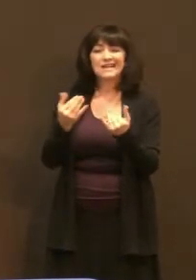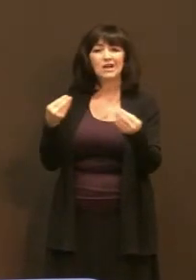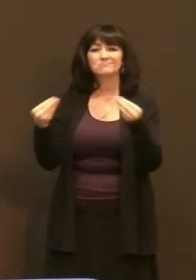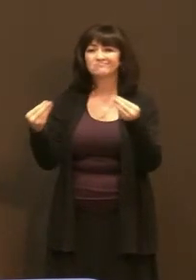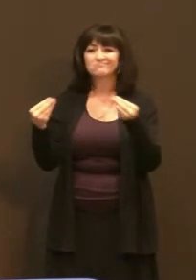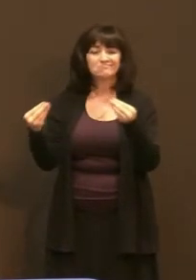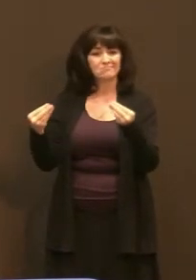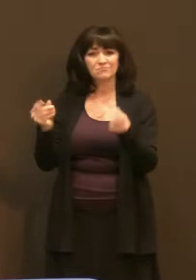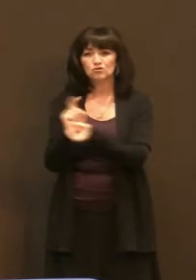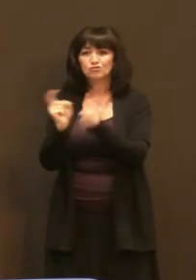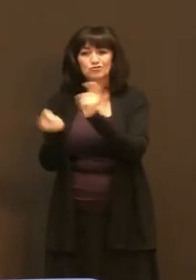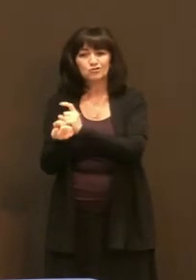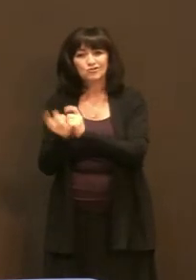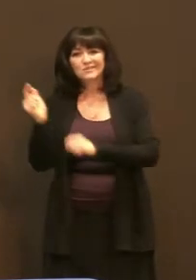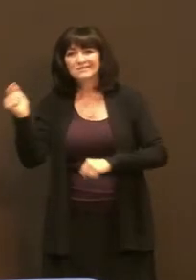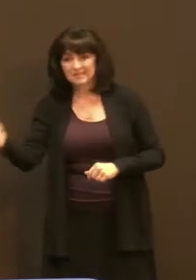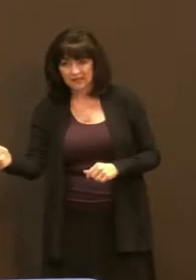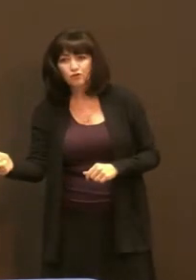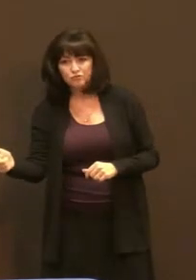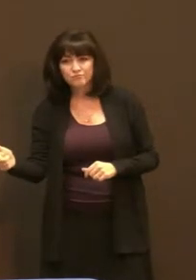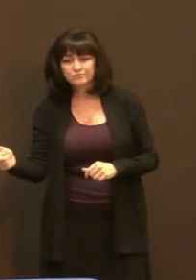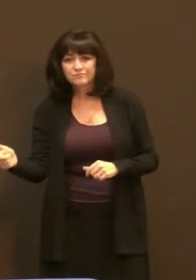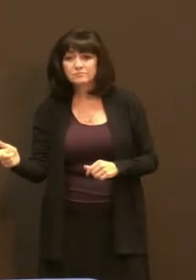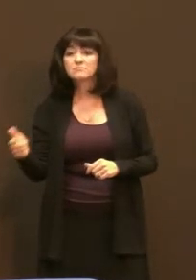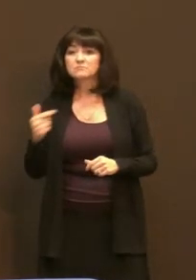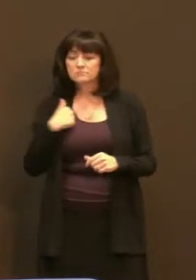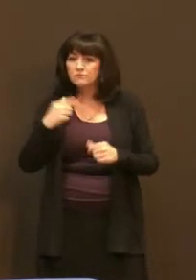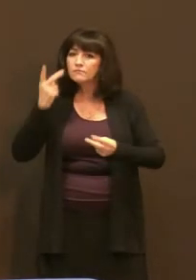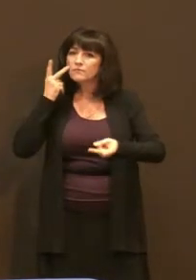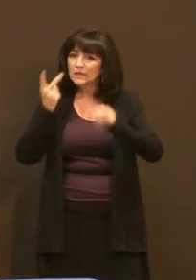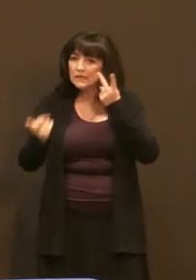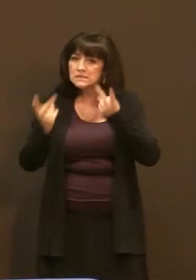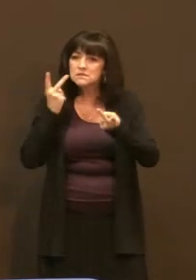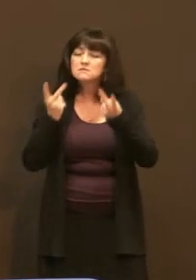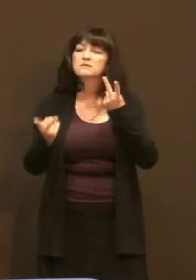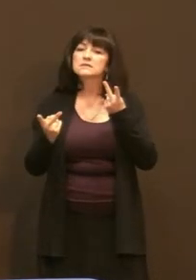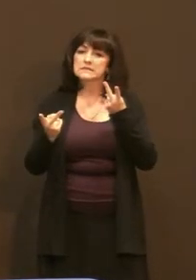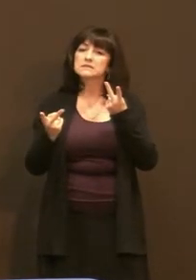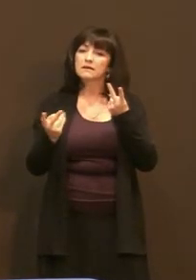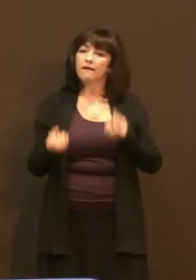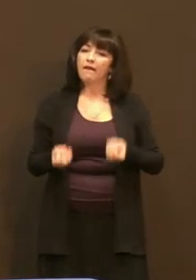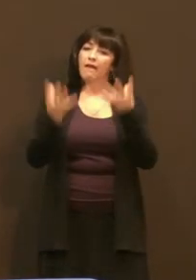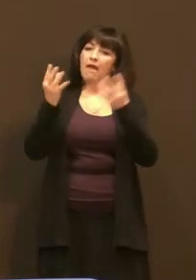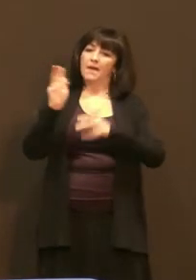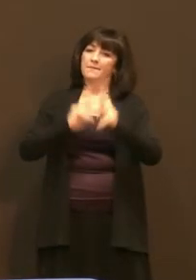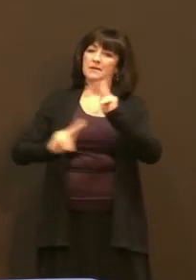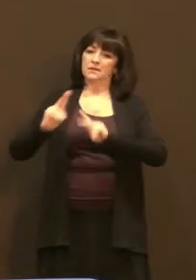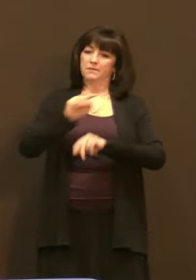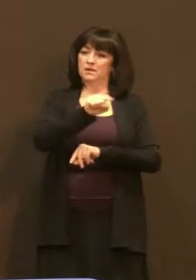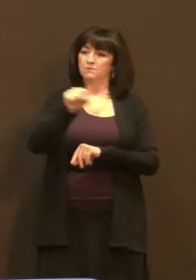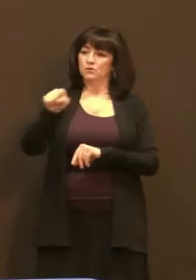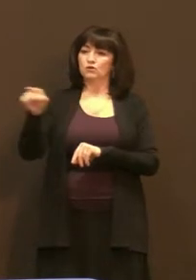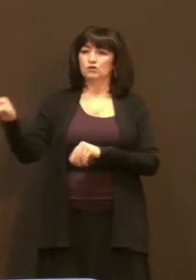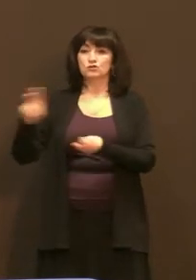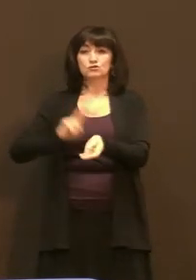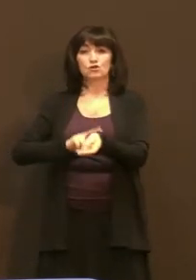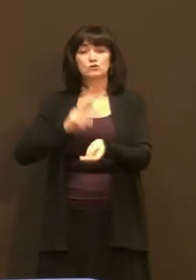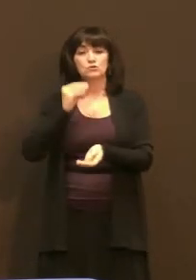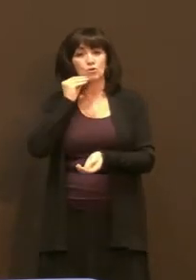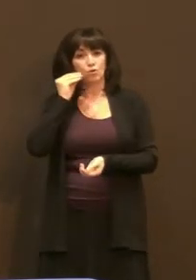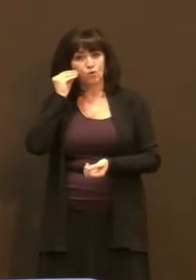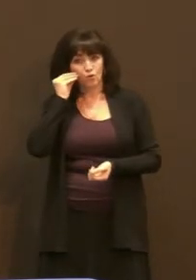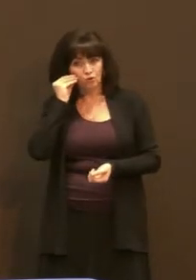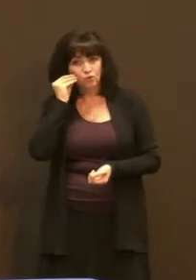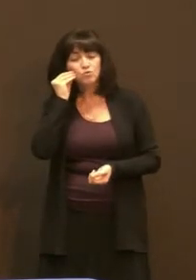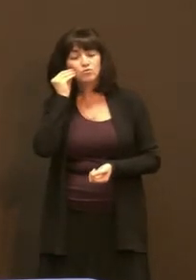residents at Delaware long-term care facilities who are confirmed to have COVID-19. And because of these concerns, in